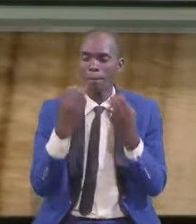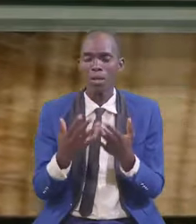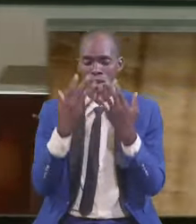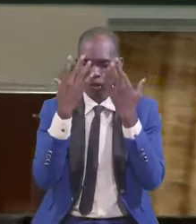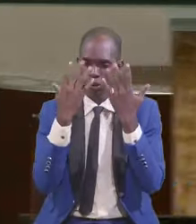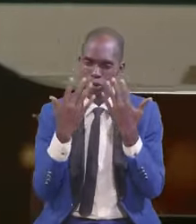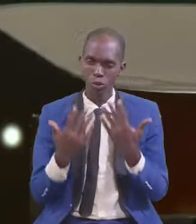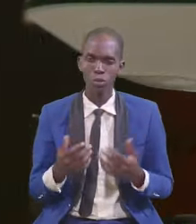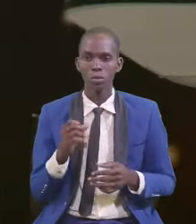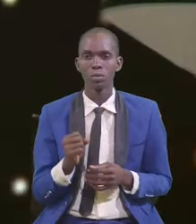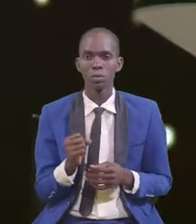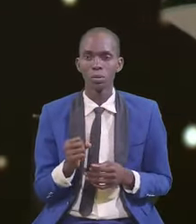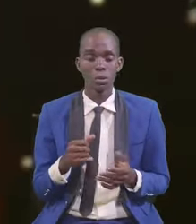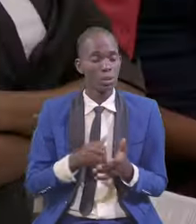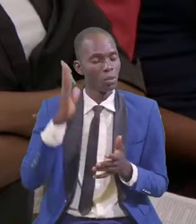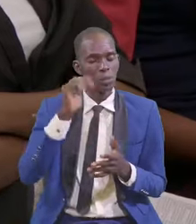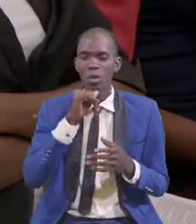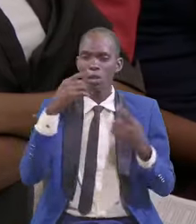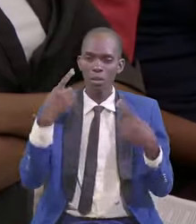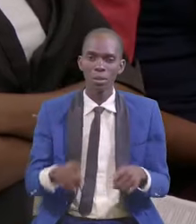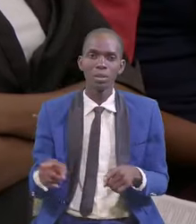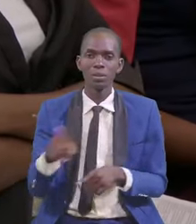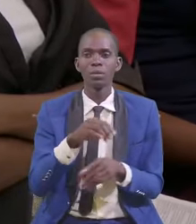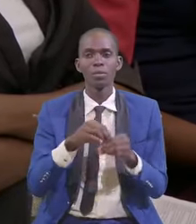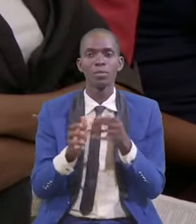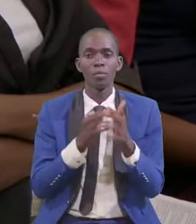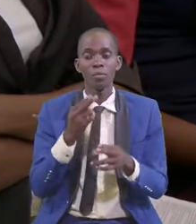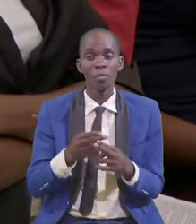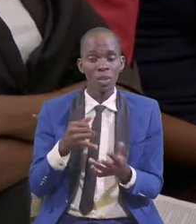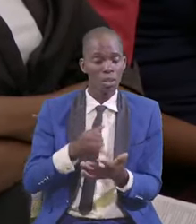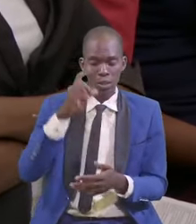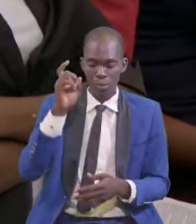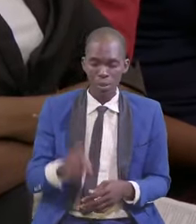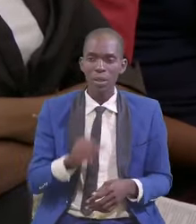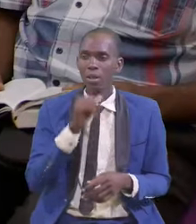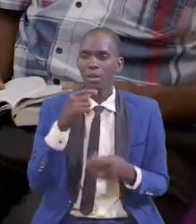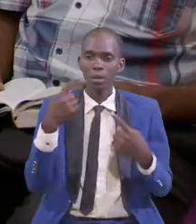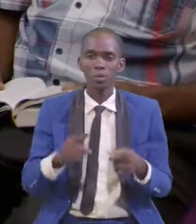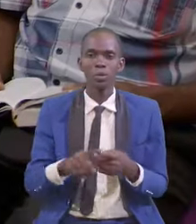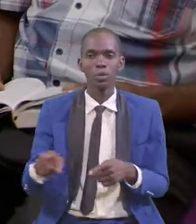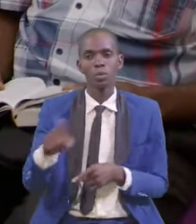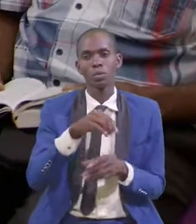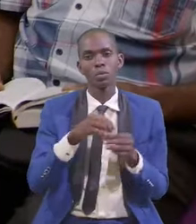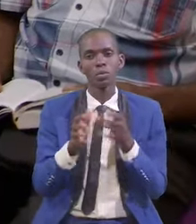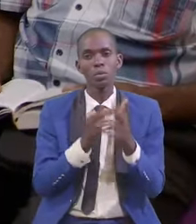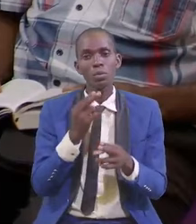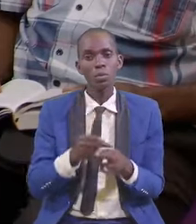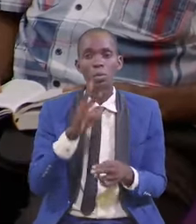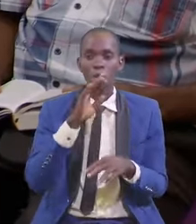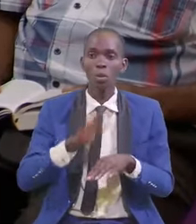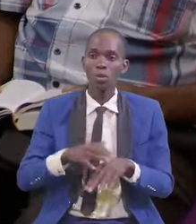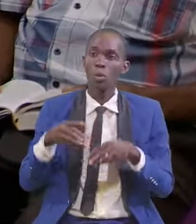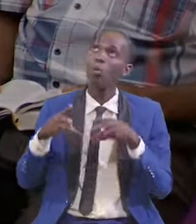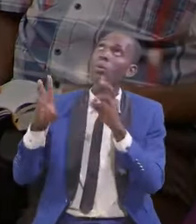Sorrows will not happen to you it must not happen to you you're on your way to